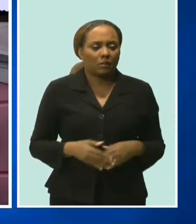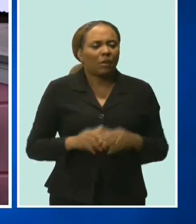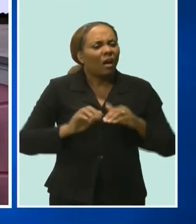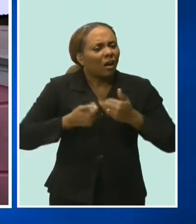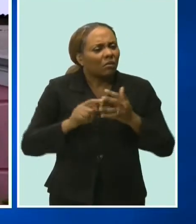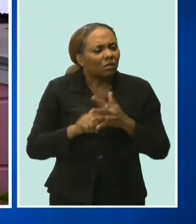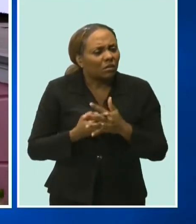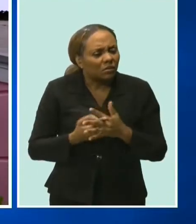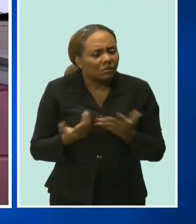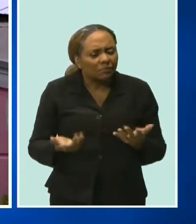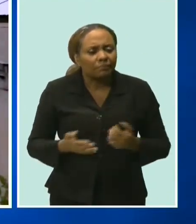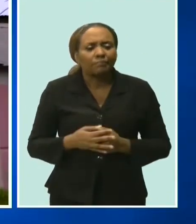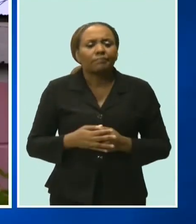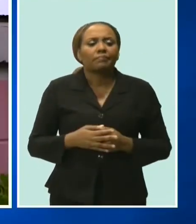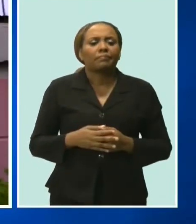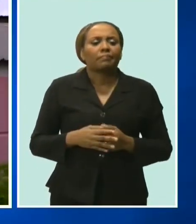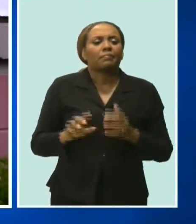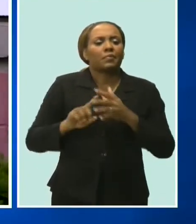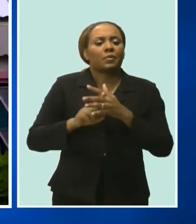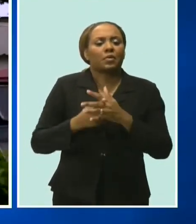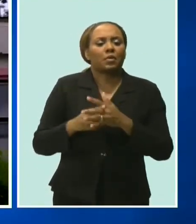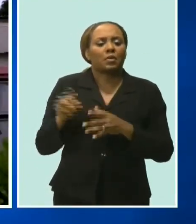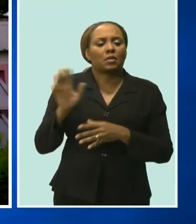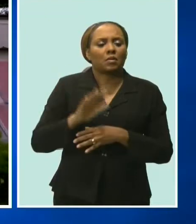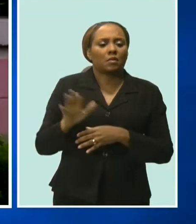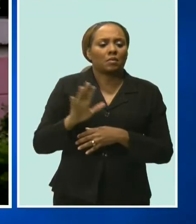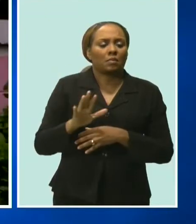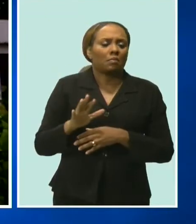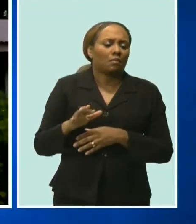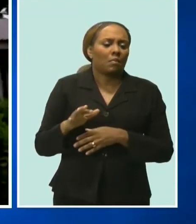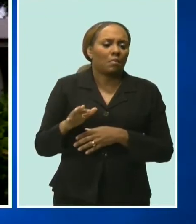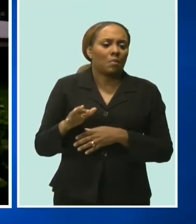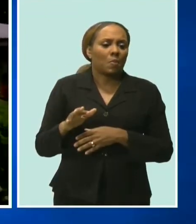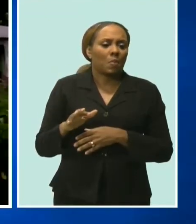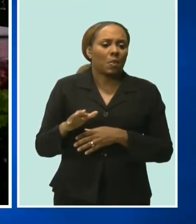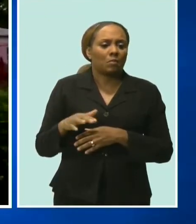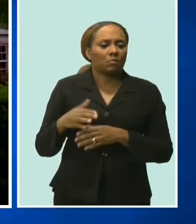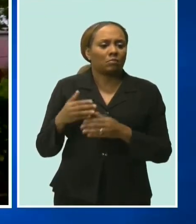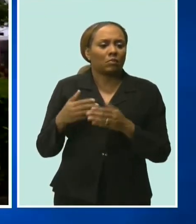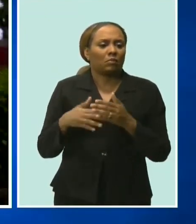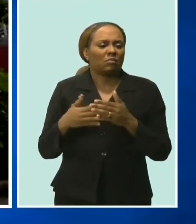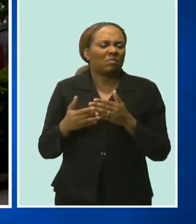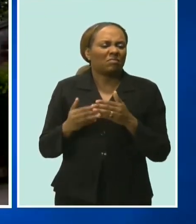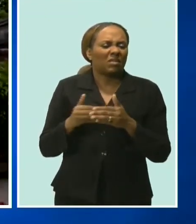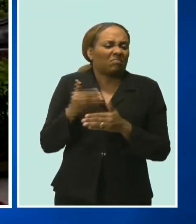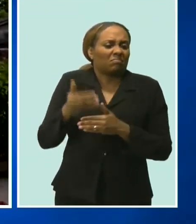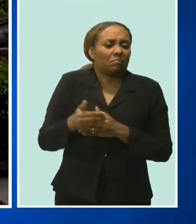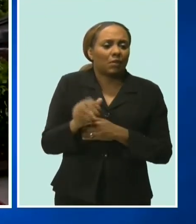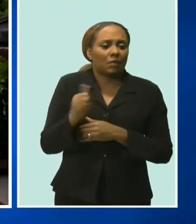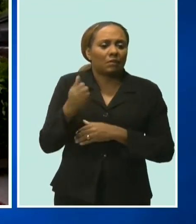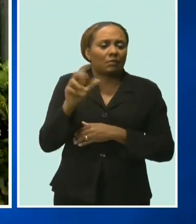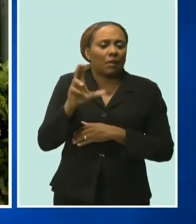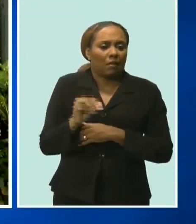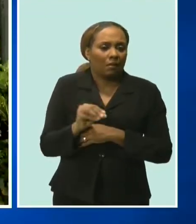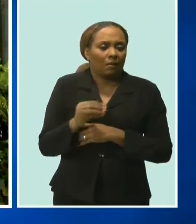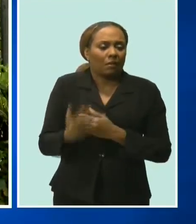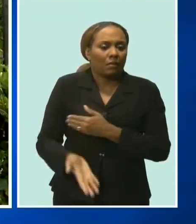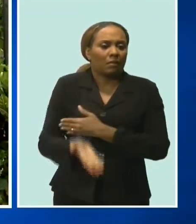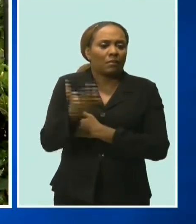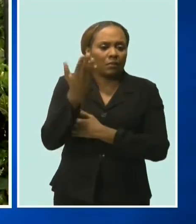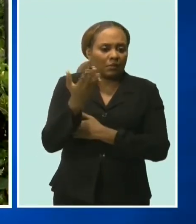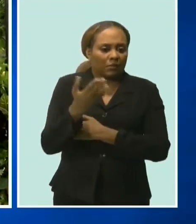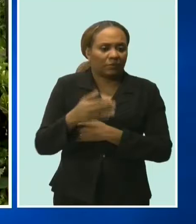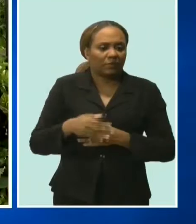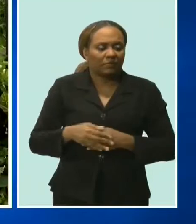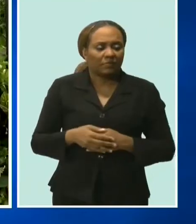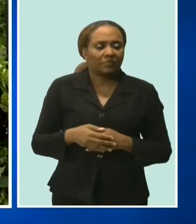an uninsured house around 21 minutes to 11 this morning. 2 water tenders and 7 officers under the command of Divisional